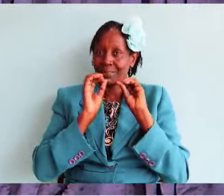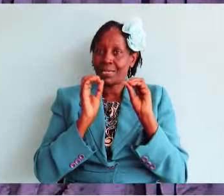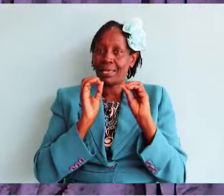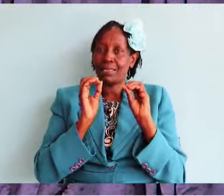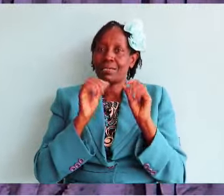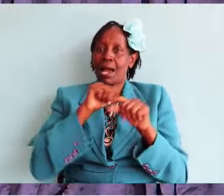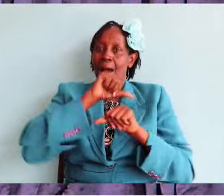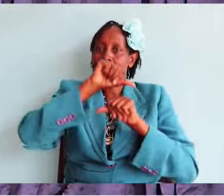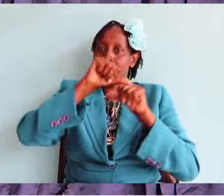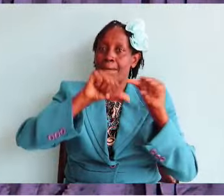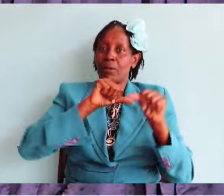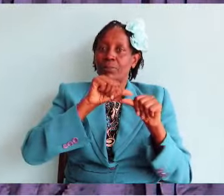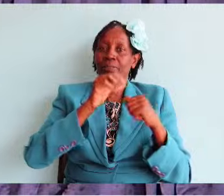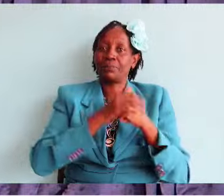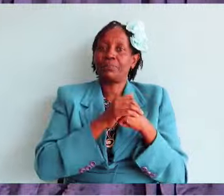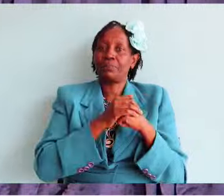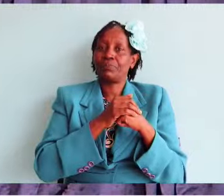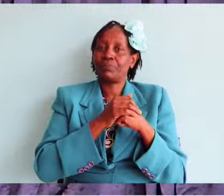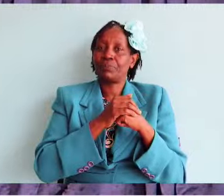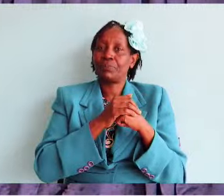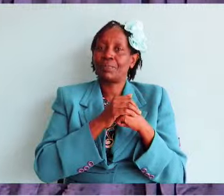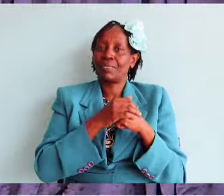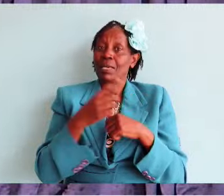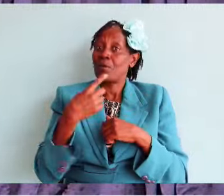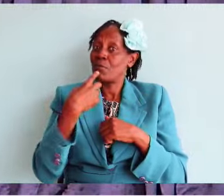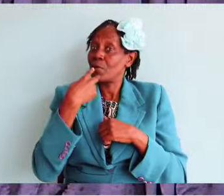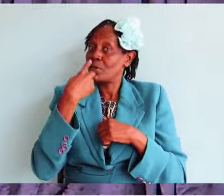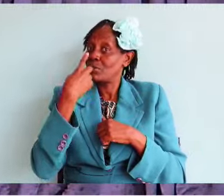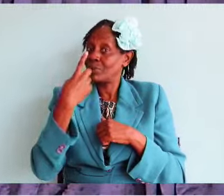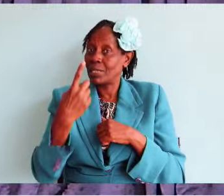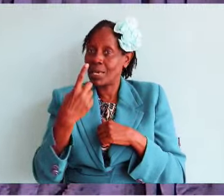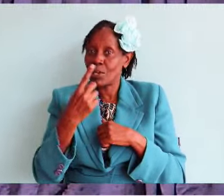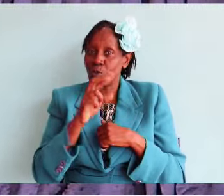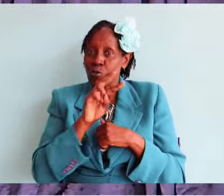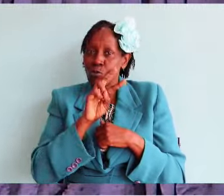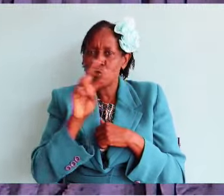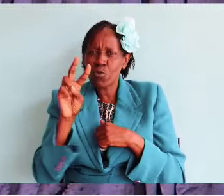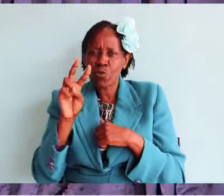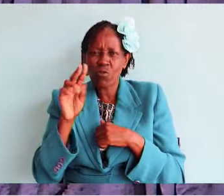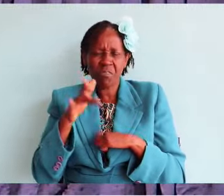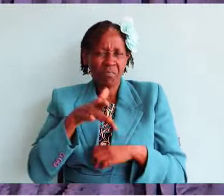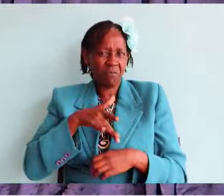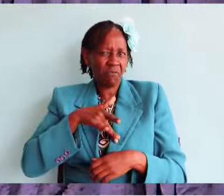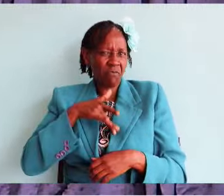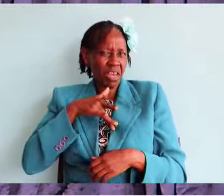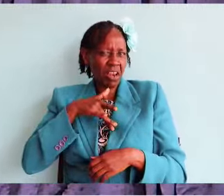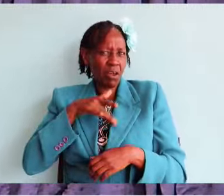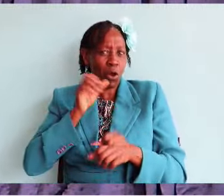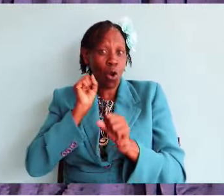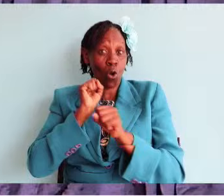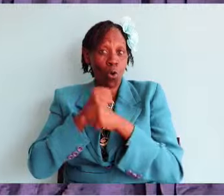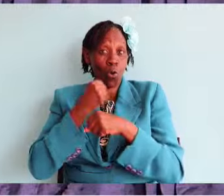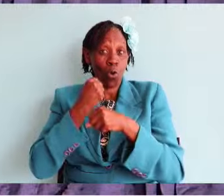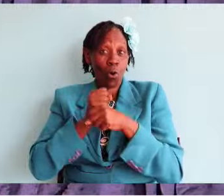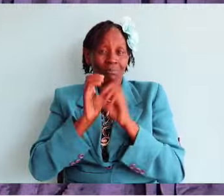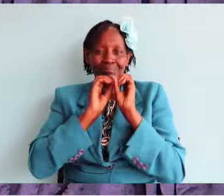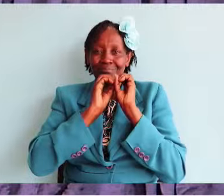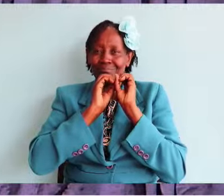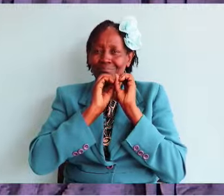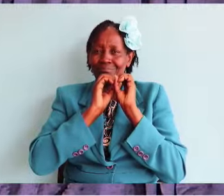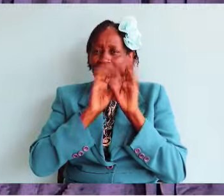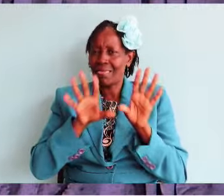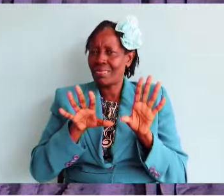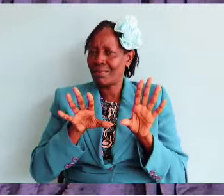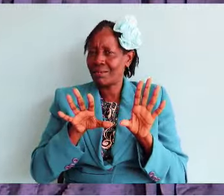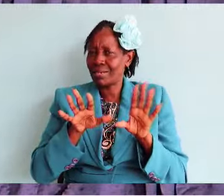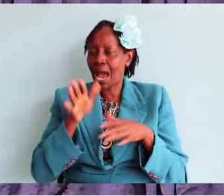us. They will say, "The way you look, it seems as if you can do nothing. I know your family background